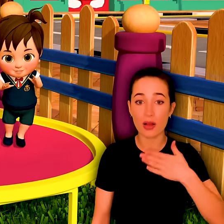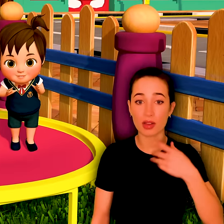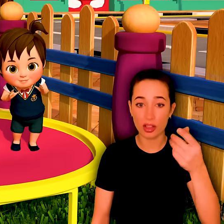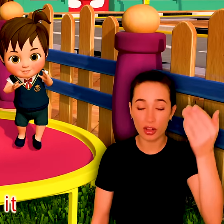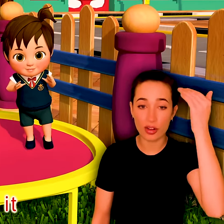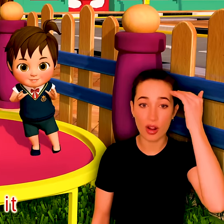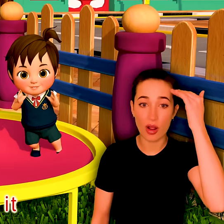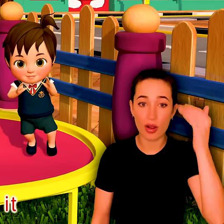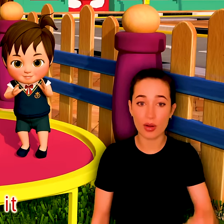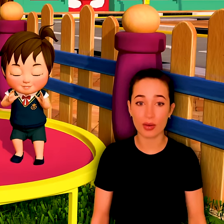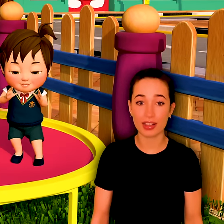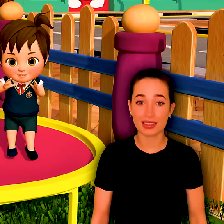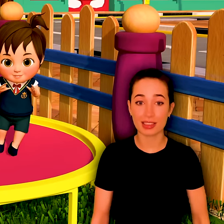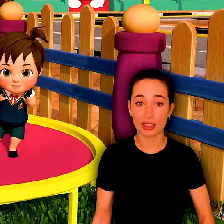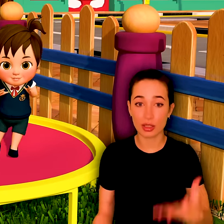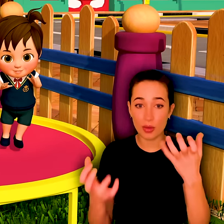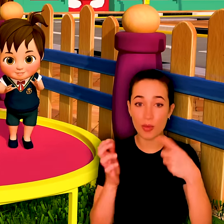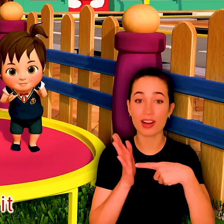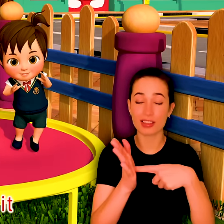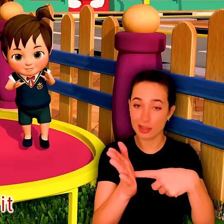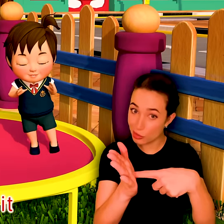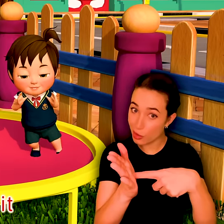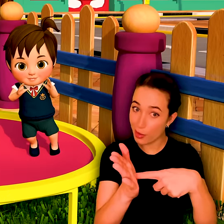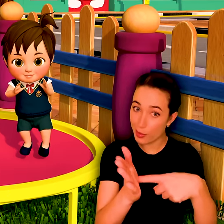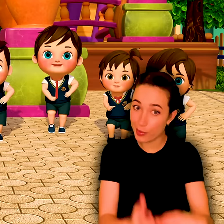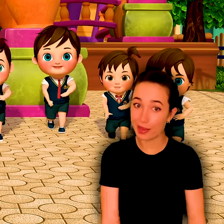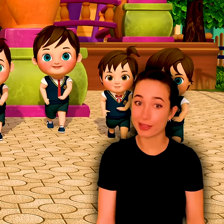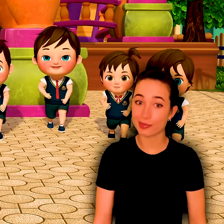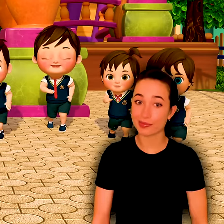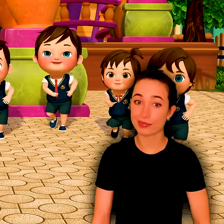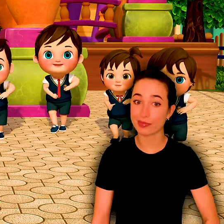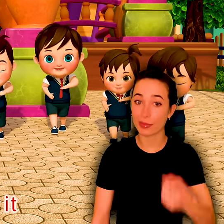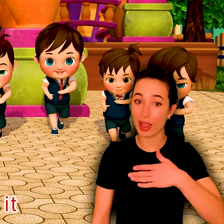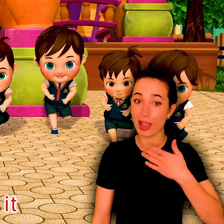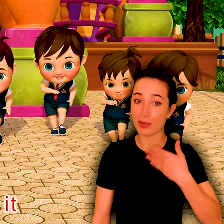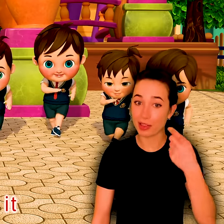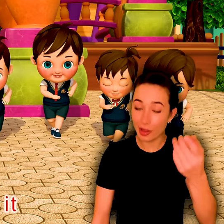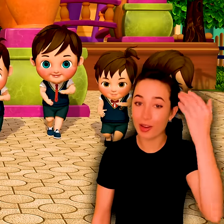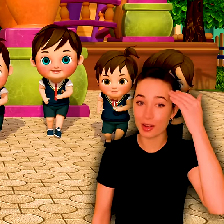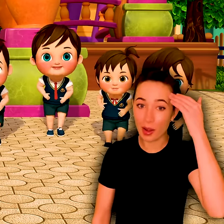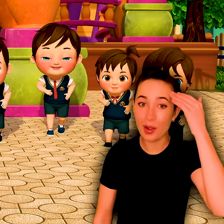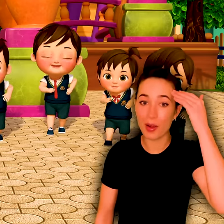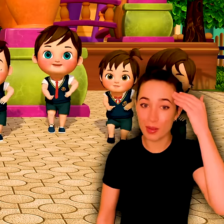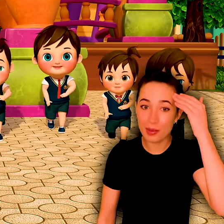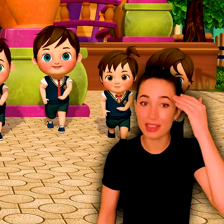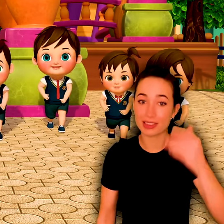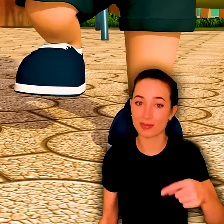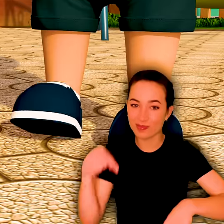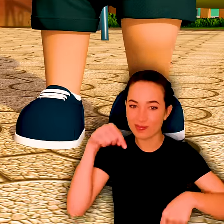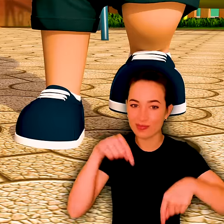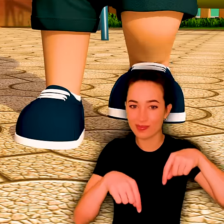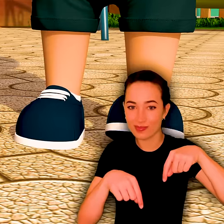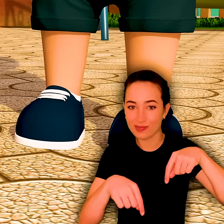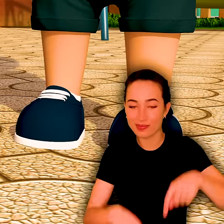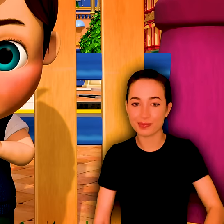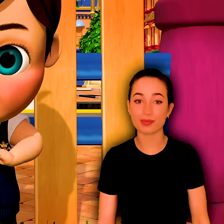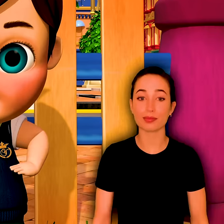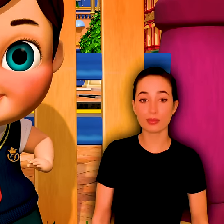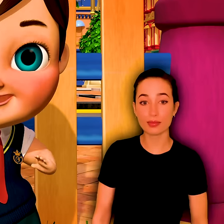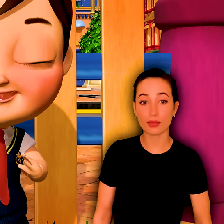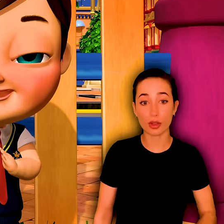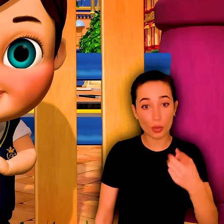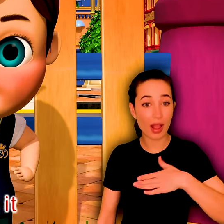if you're happy and you know it and you really want to show it if you're happy and you know it stamp your feet